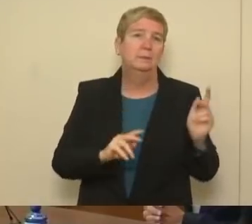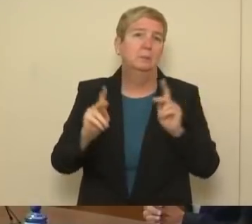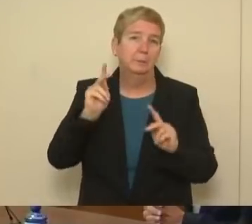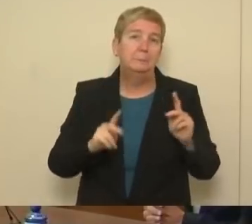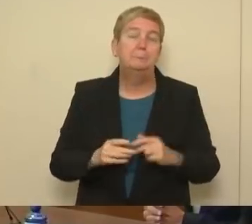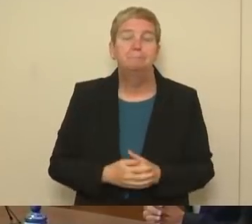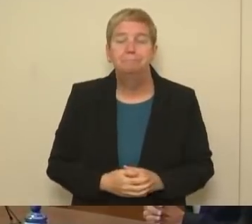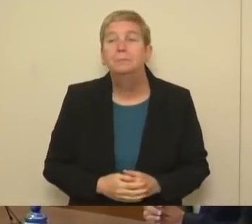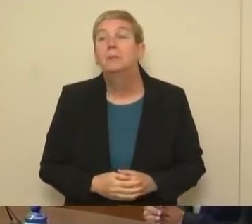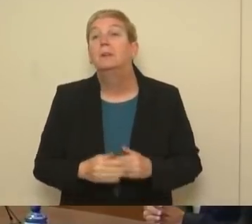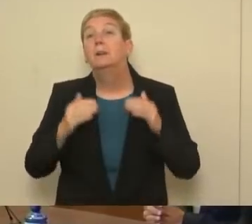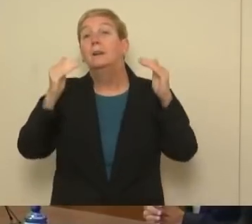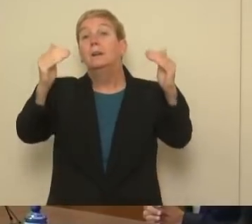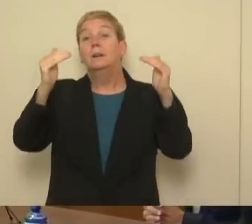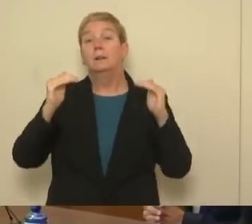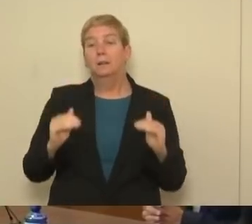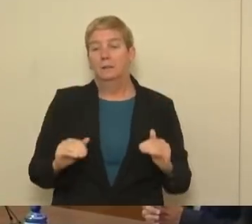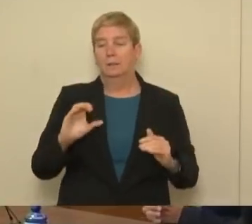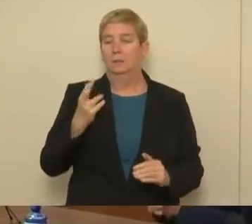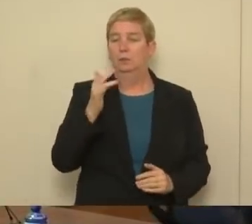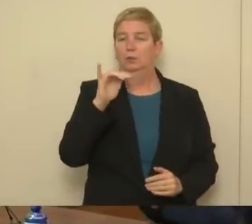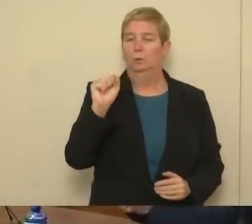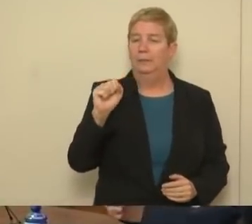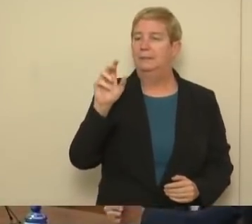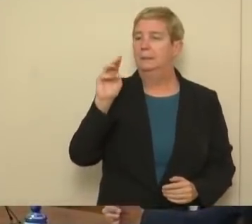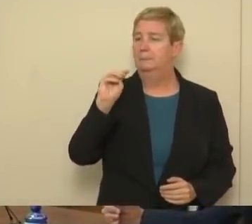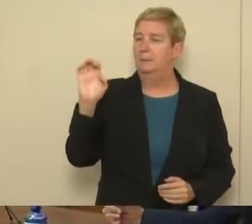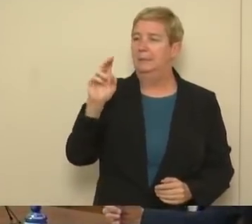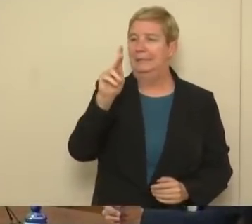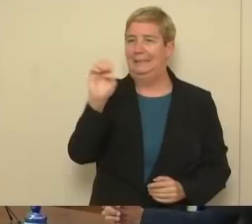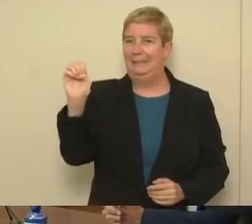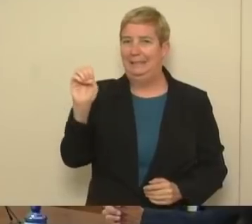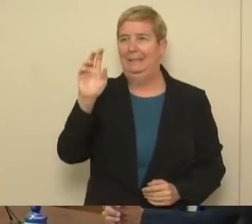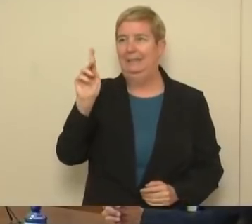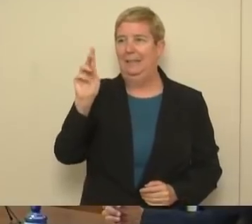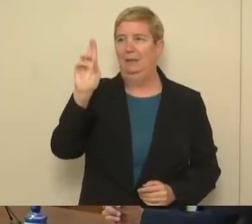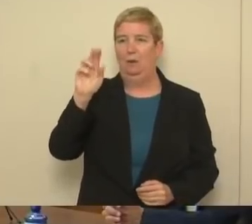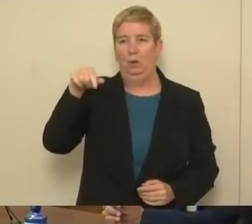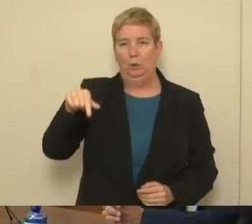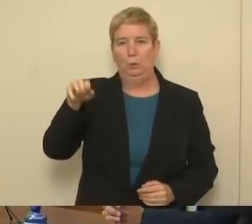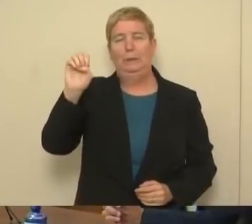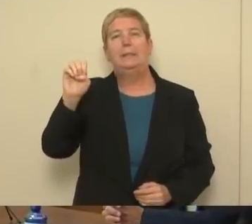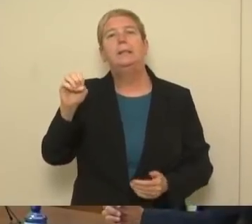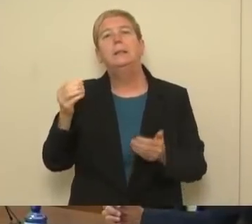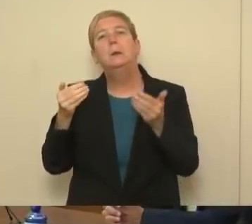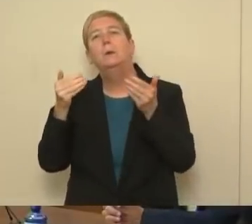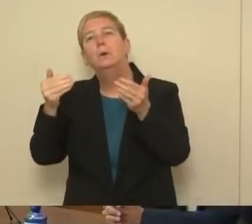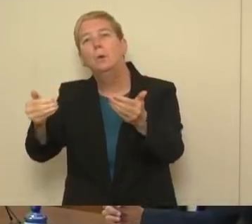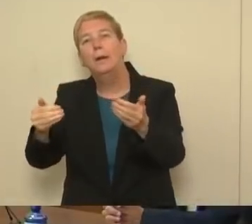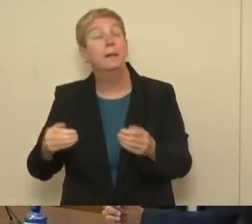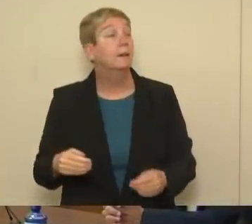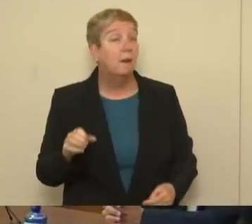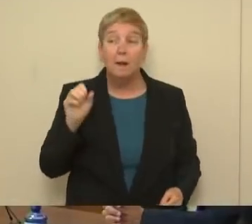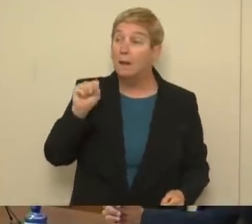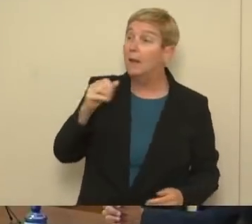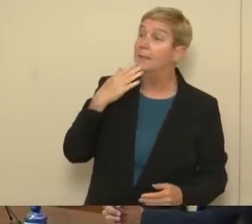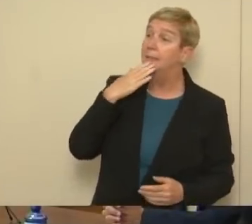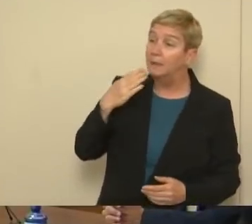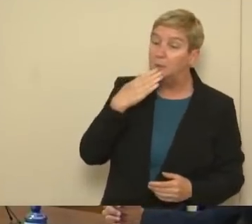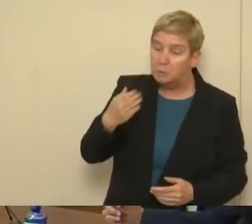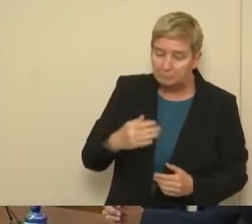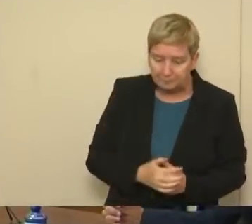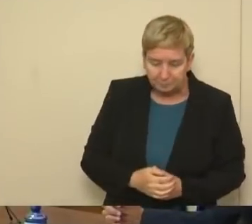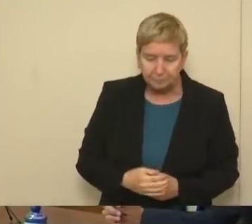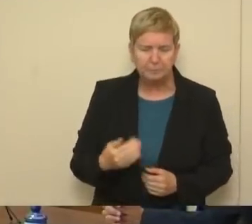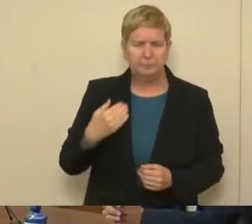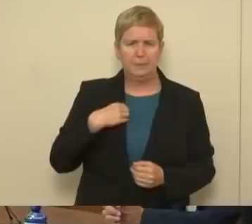go to Chris McKee with KRQE. Chris, you're unmuted. Go right ahead. All right, thank you very much. I had a